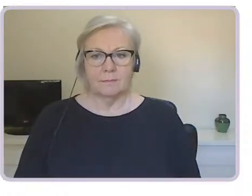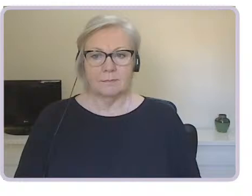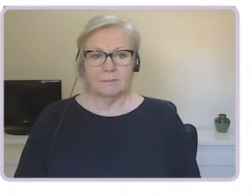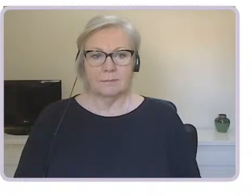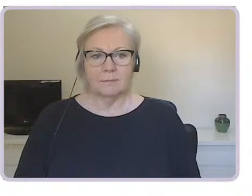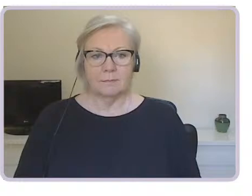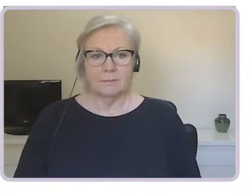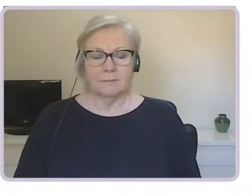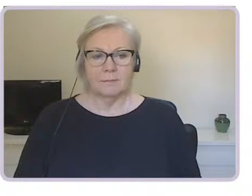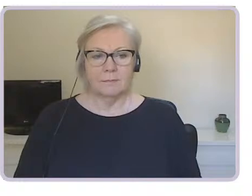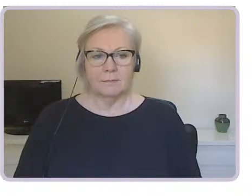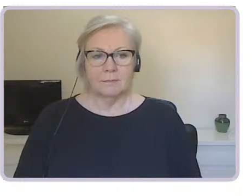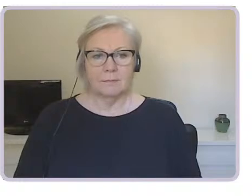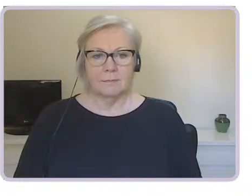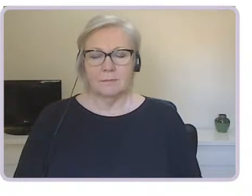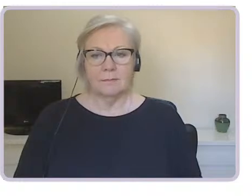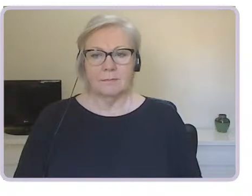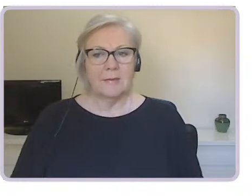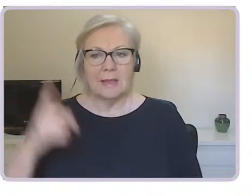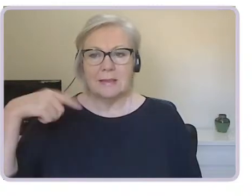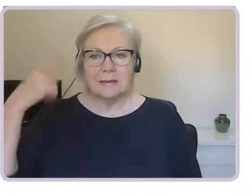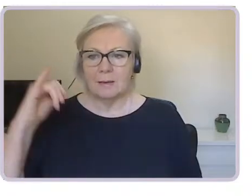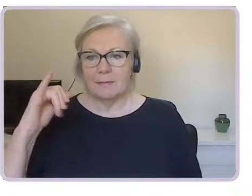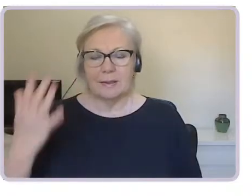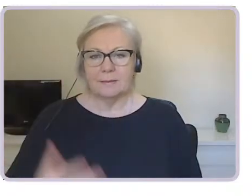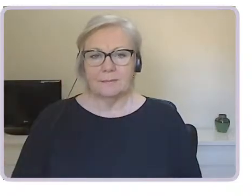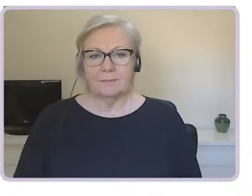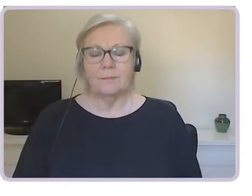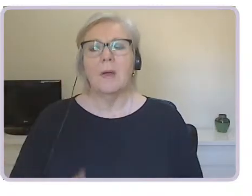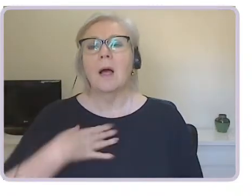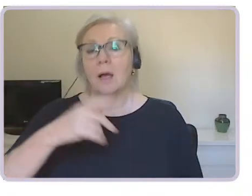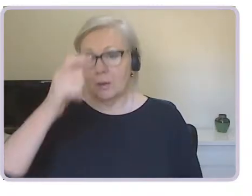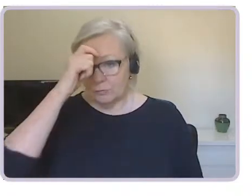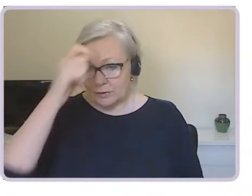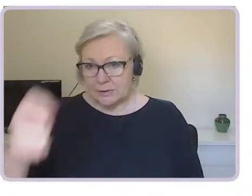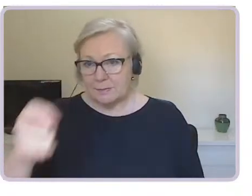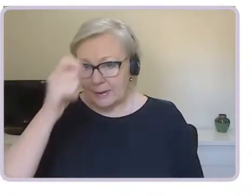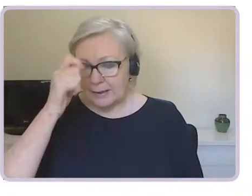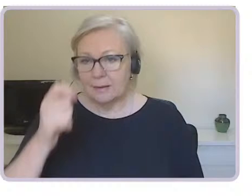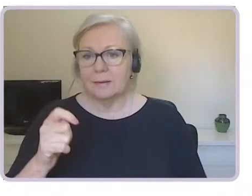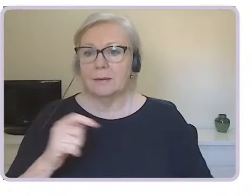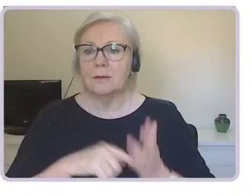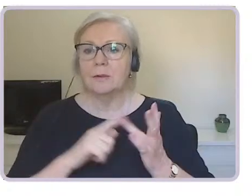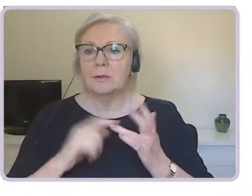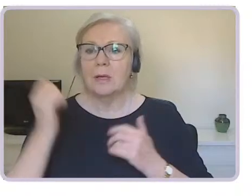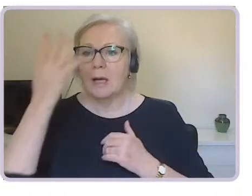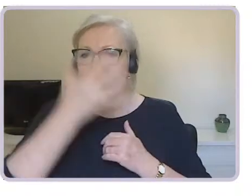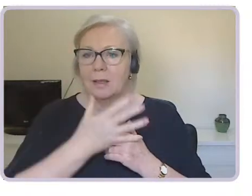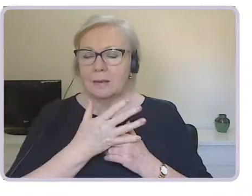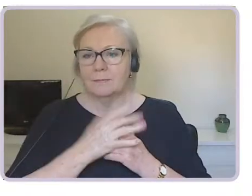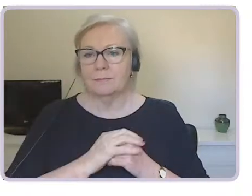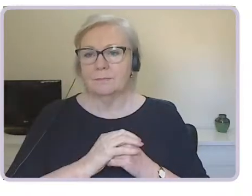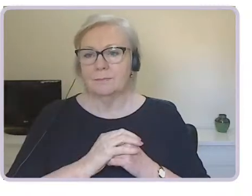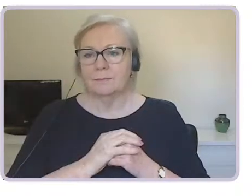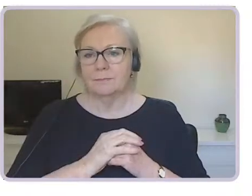people of the Eora Nation. I'd like to pay my respects to Aboriginal people and elders, past, present,